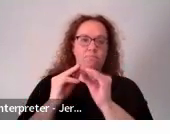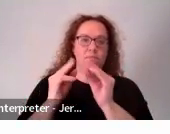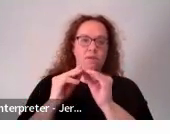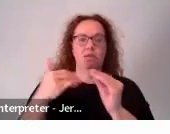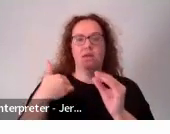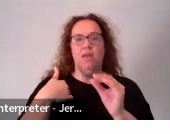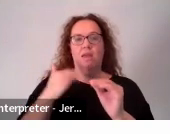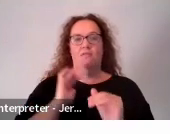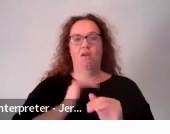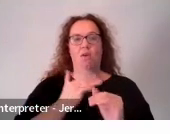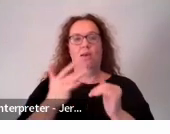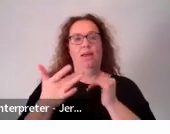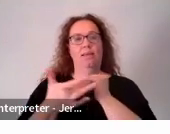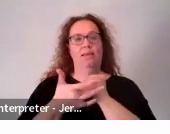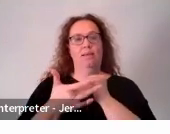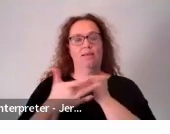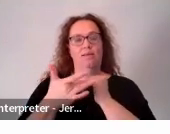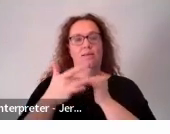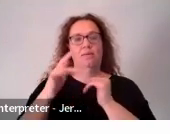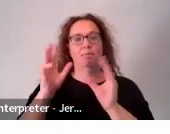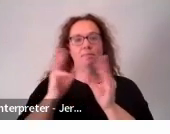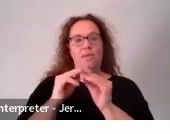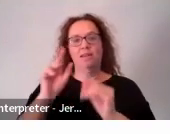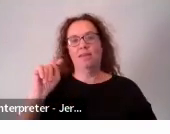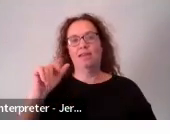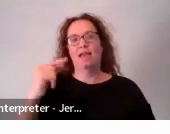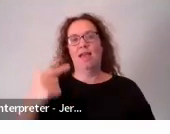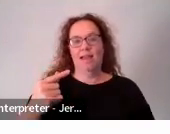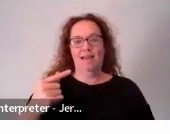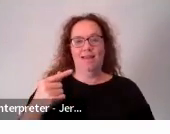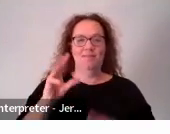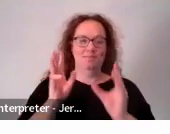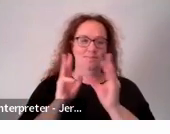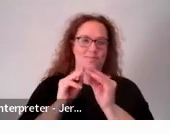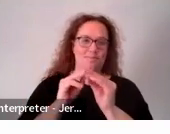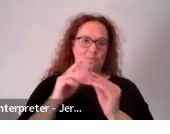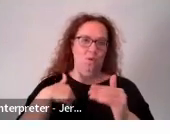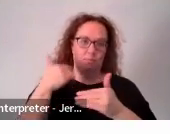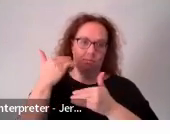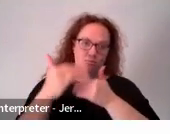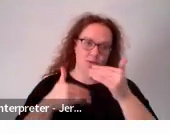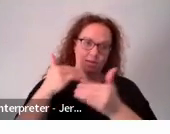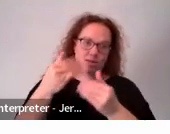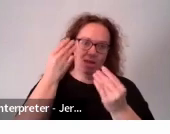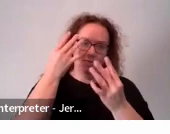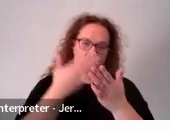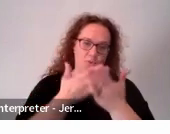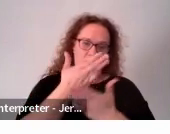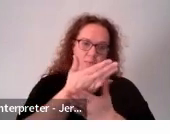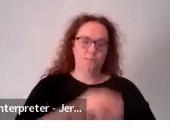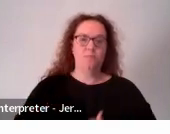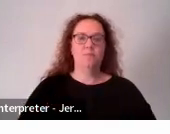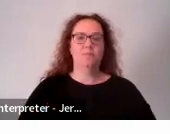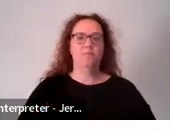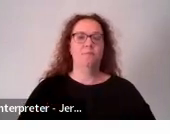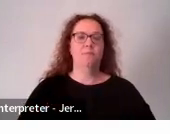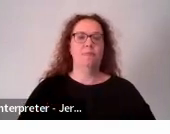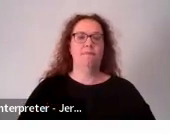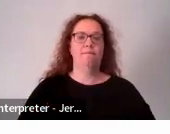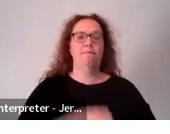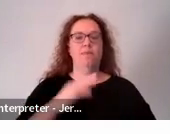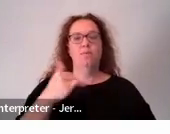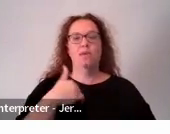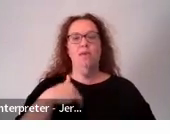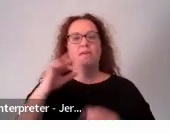have our technical advisory group, or the TAG, that we process information through them as well. And then we